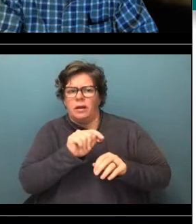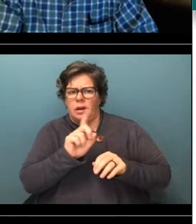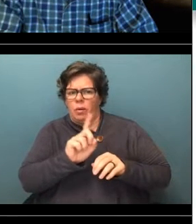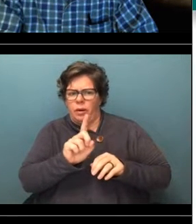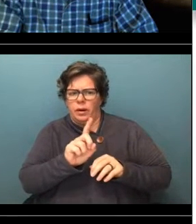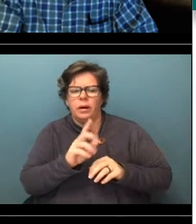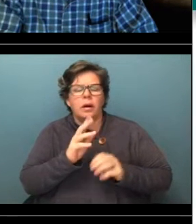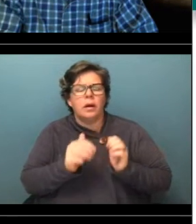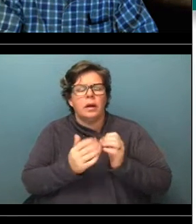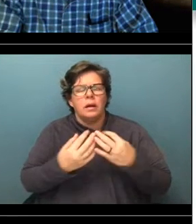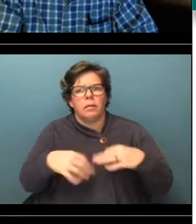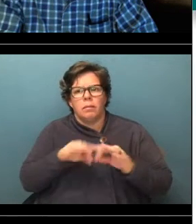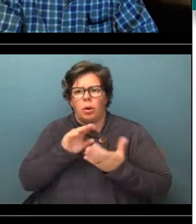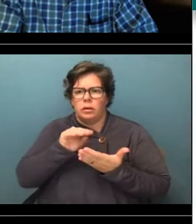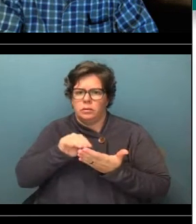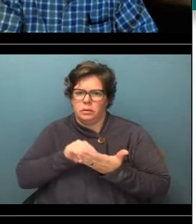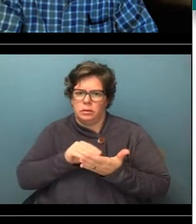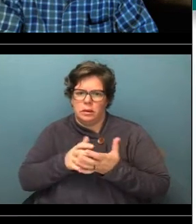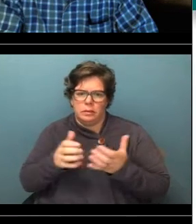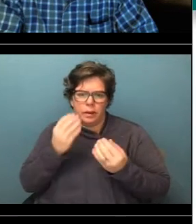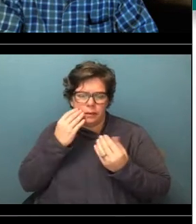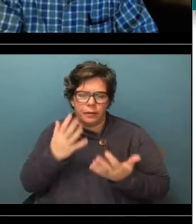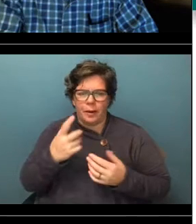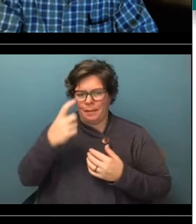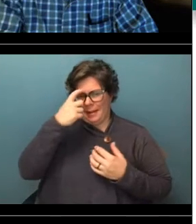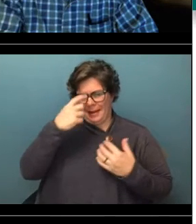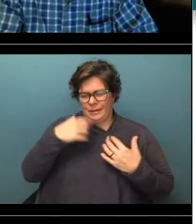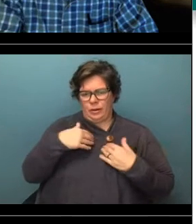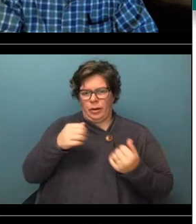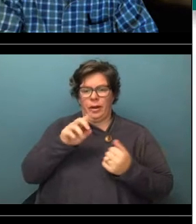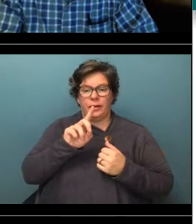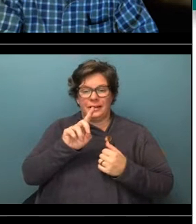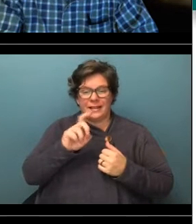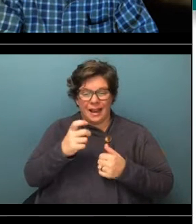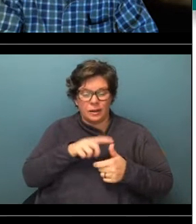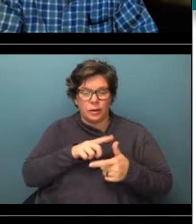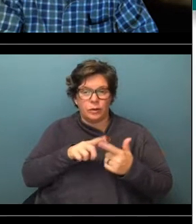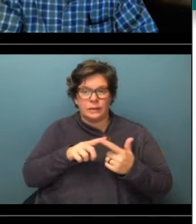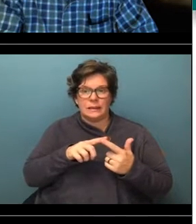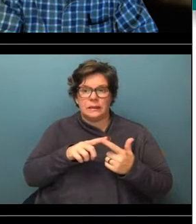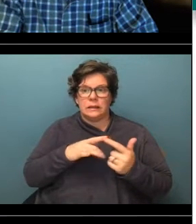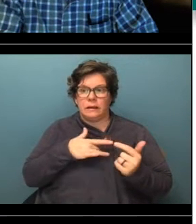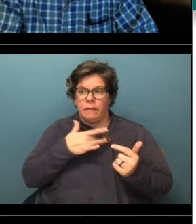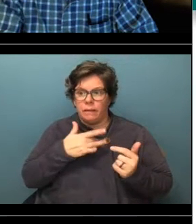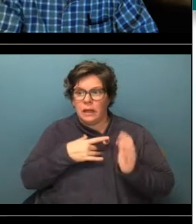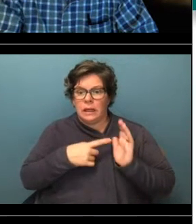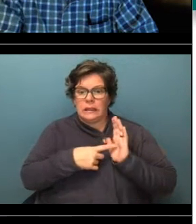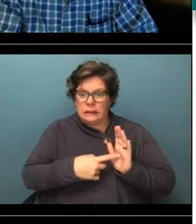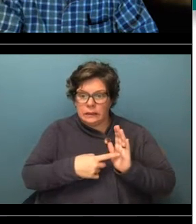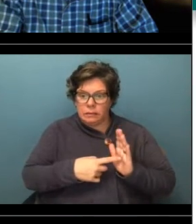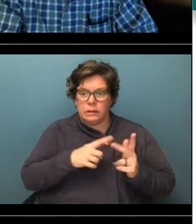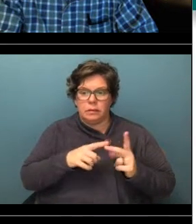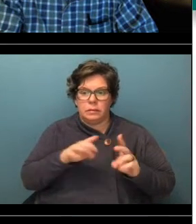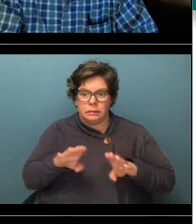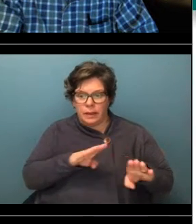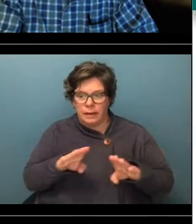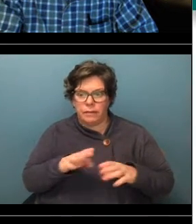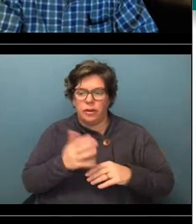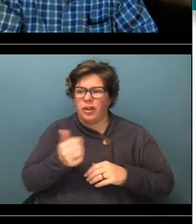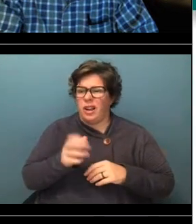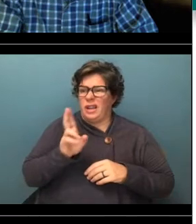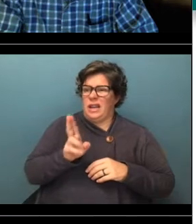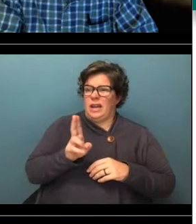much information, including mental health diagnoses or symptoms or behavior, any